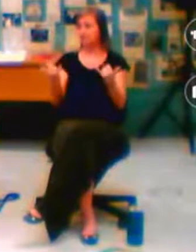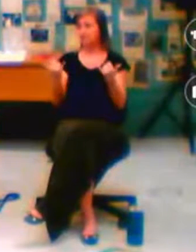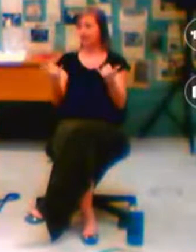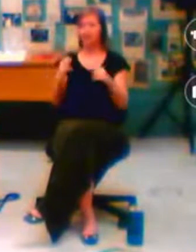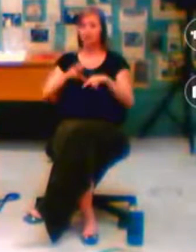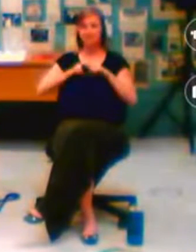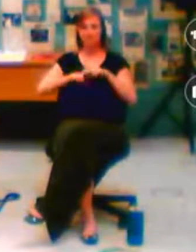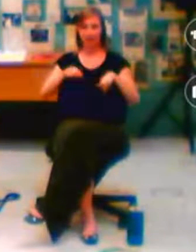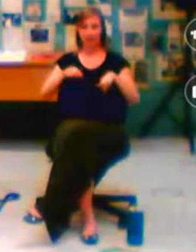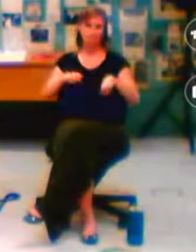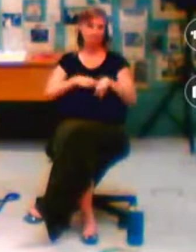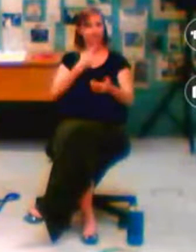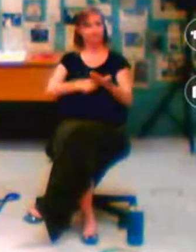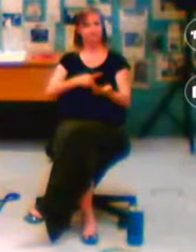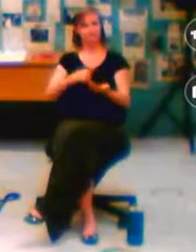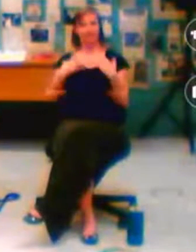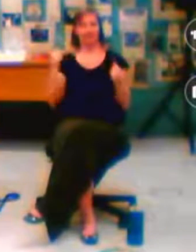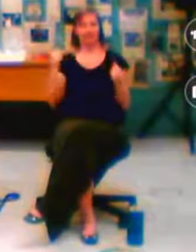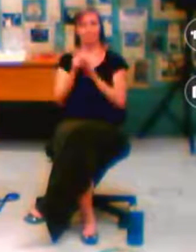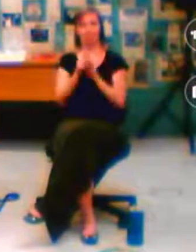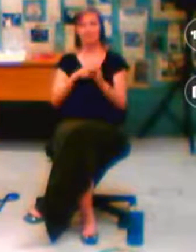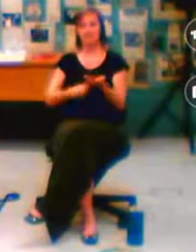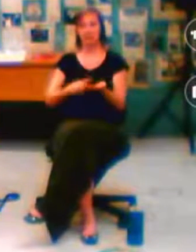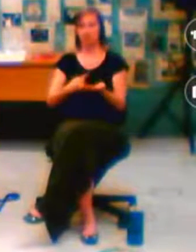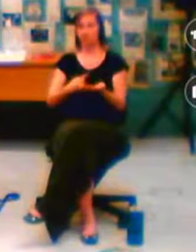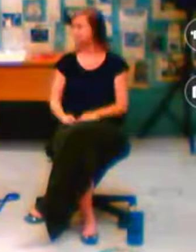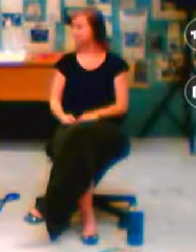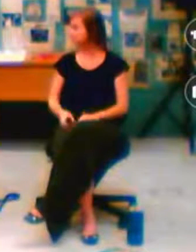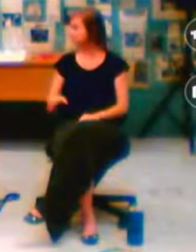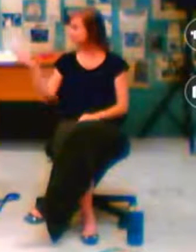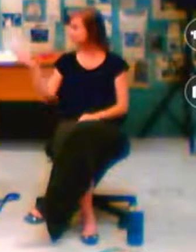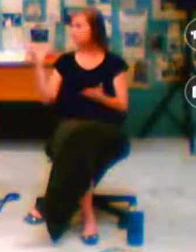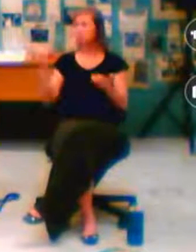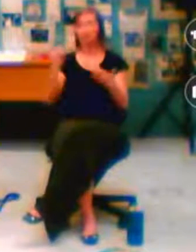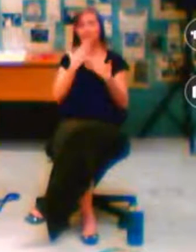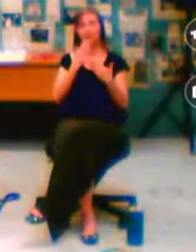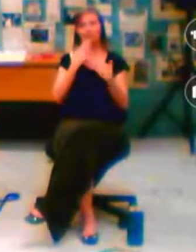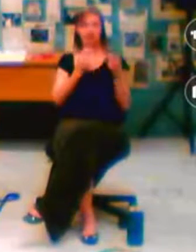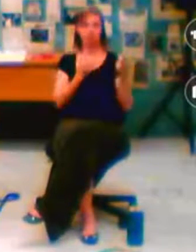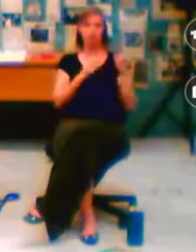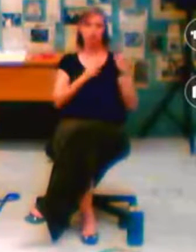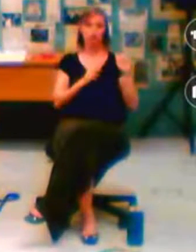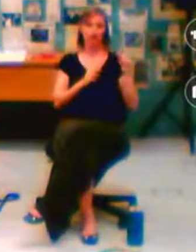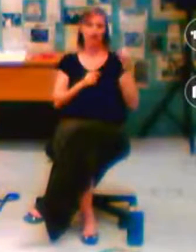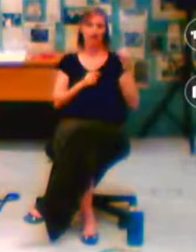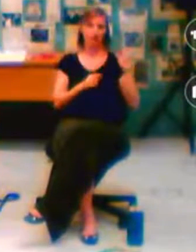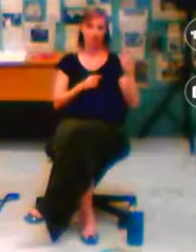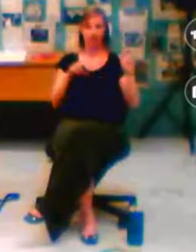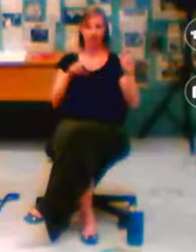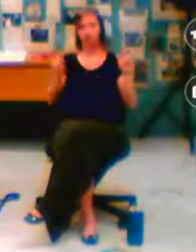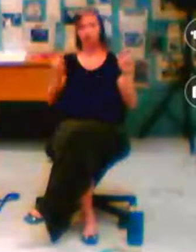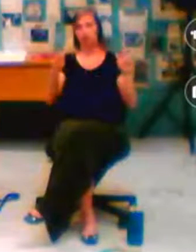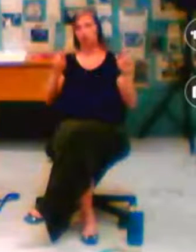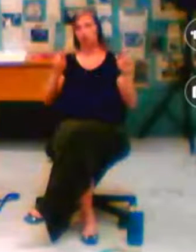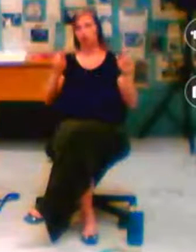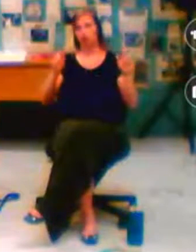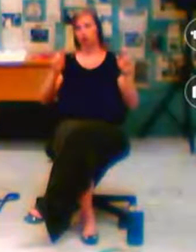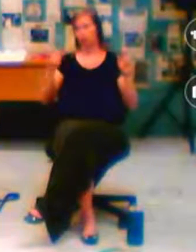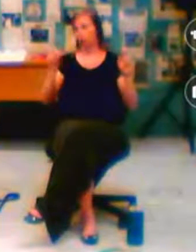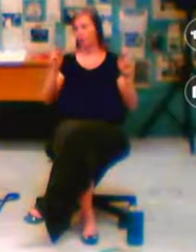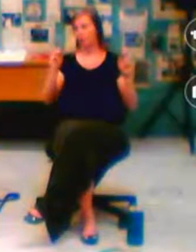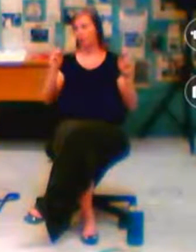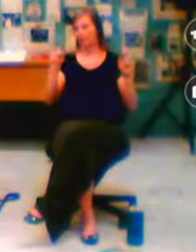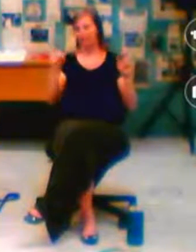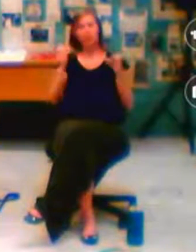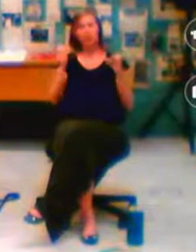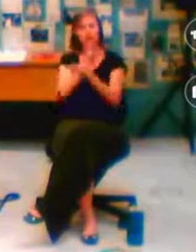and doesn't even require that you be a citizen to vote for raising taxes from it. It has no accountability at all. Thanks so much. It's been a great audience